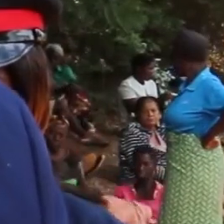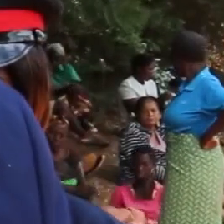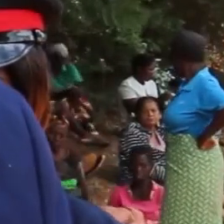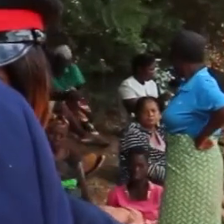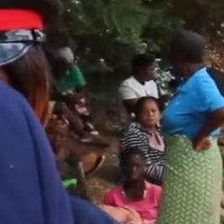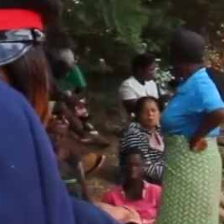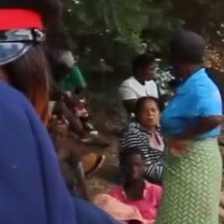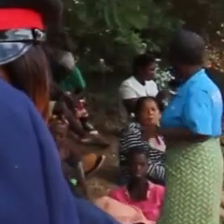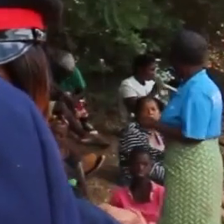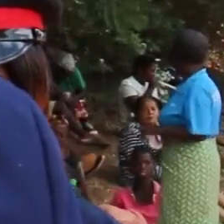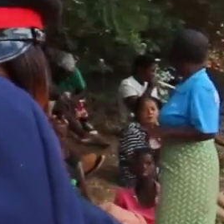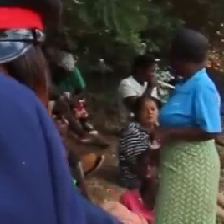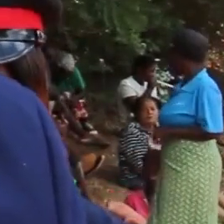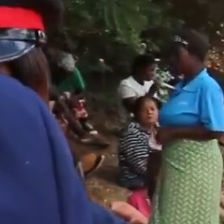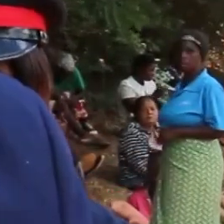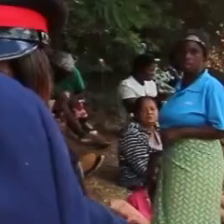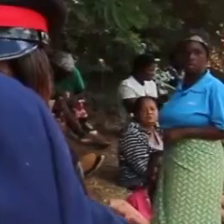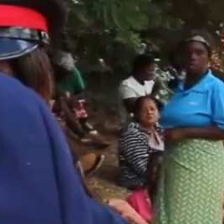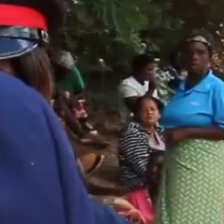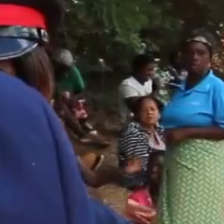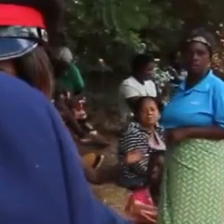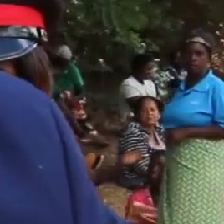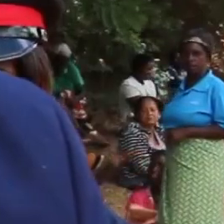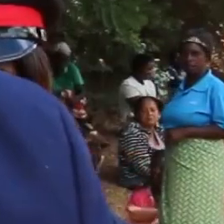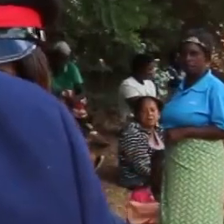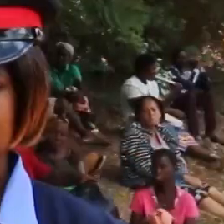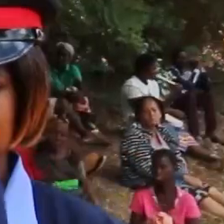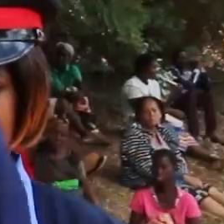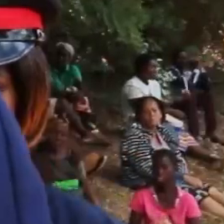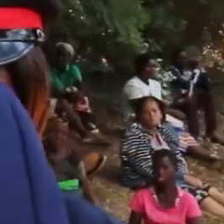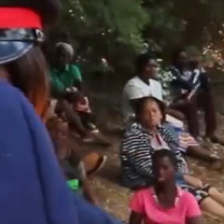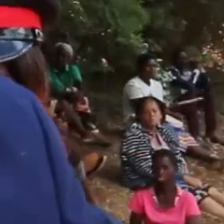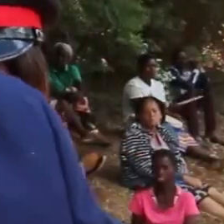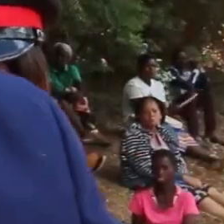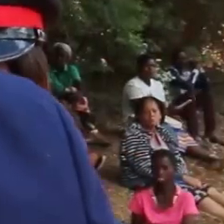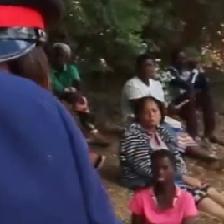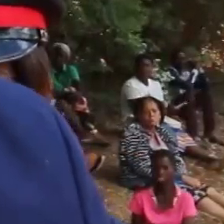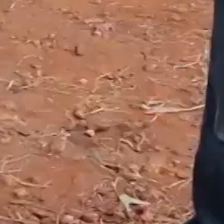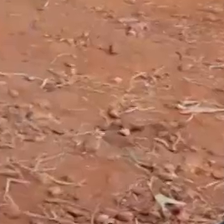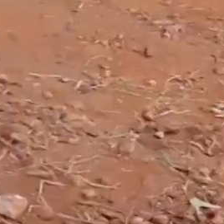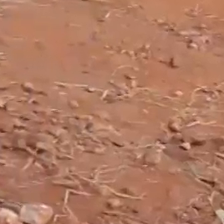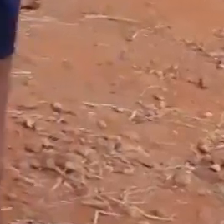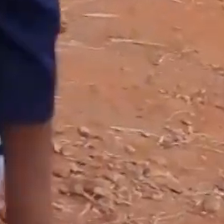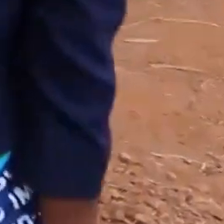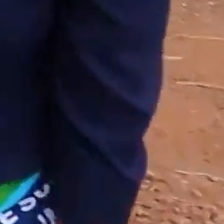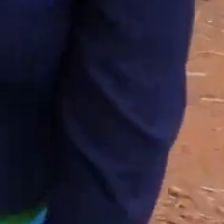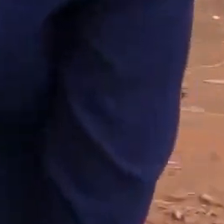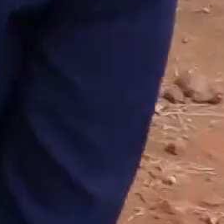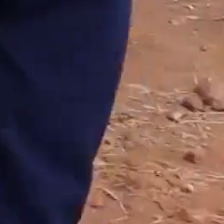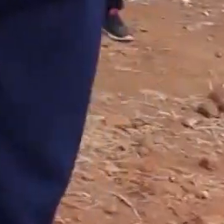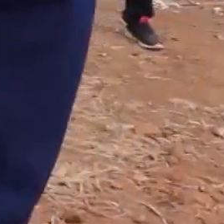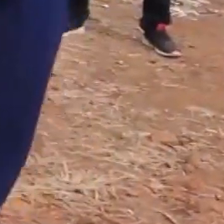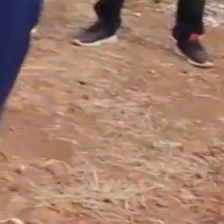say thank you to the New Dawn government. As a district, we are very thankful. The message to the recipients is that they should use